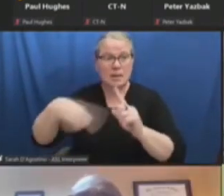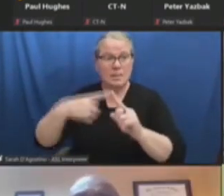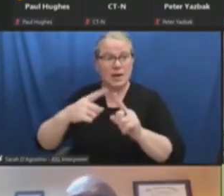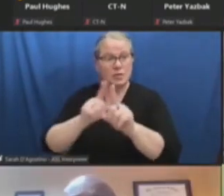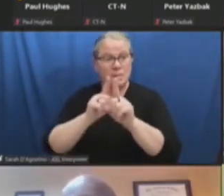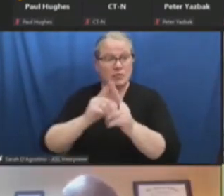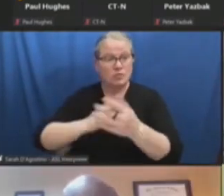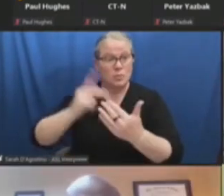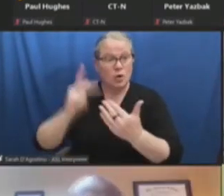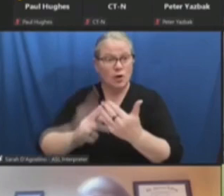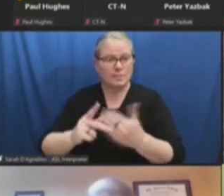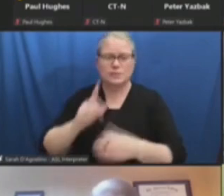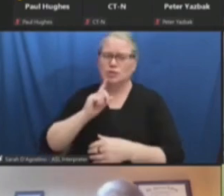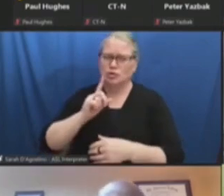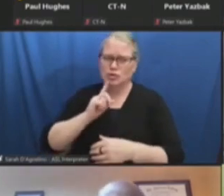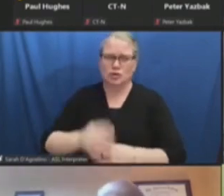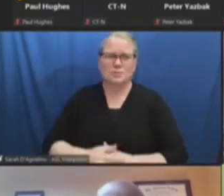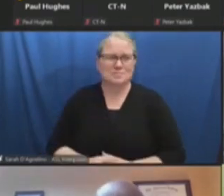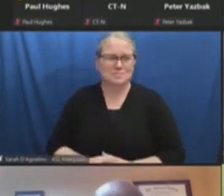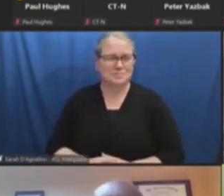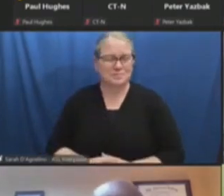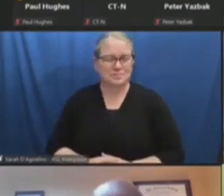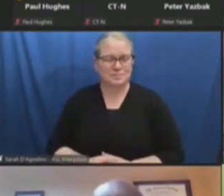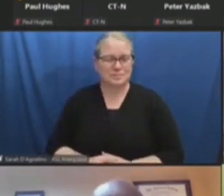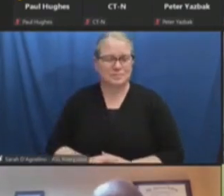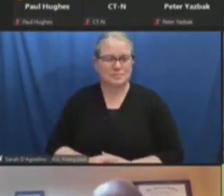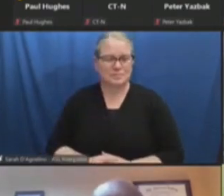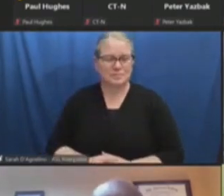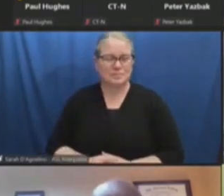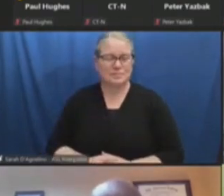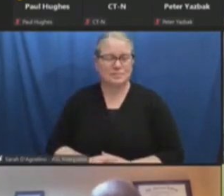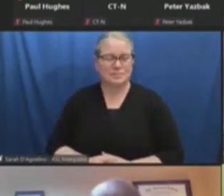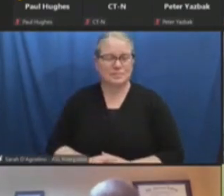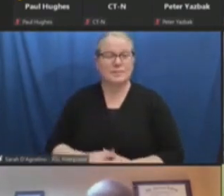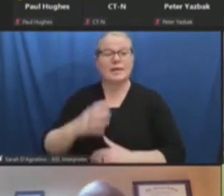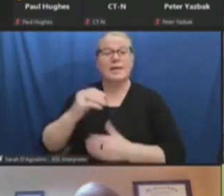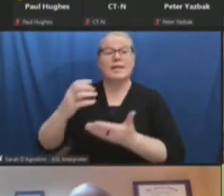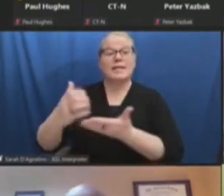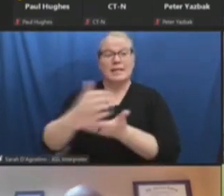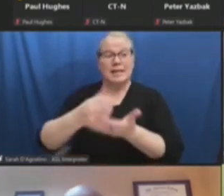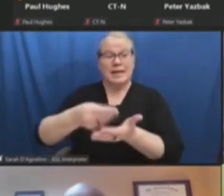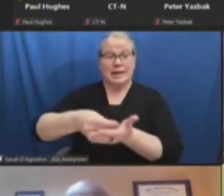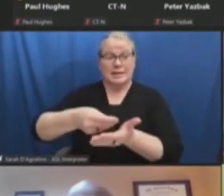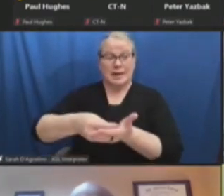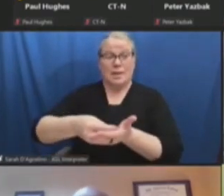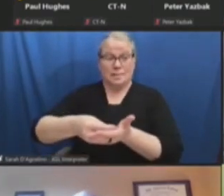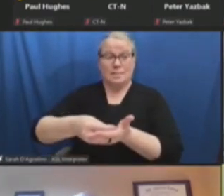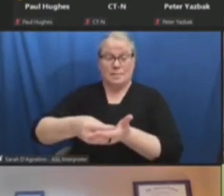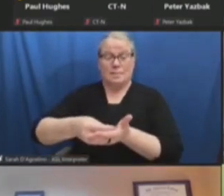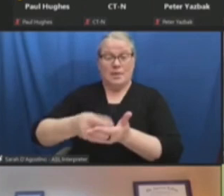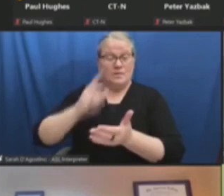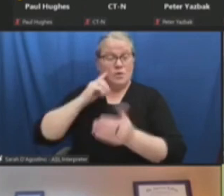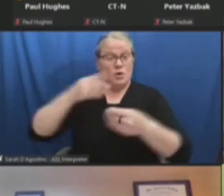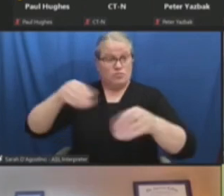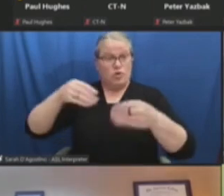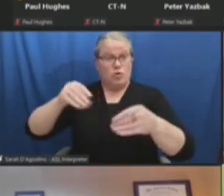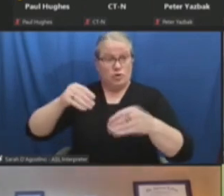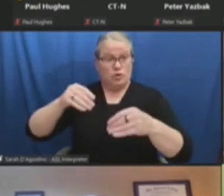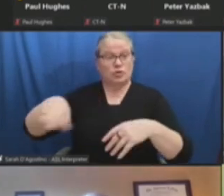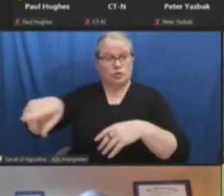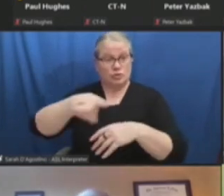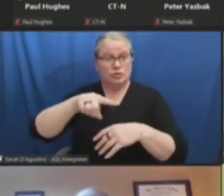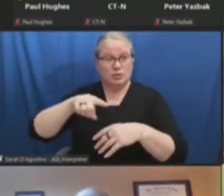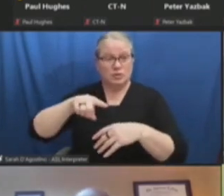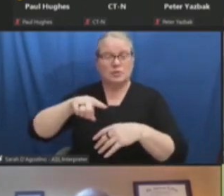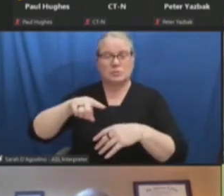Sure. And to expand on the income, brokers it's